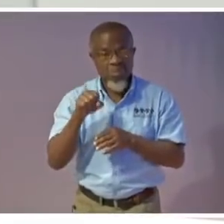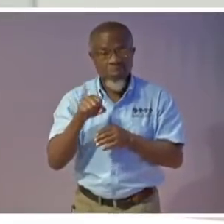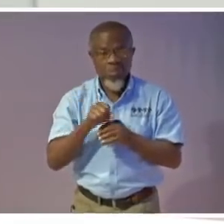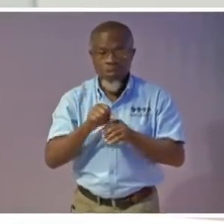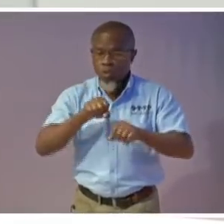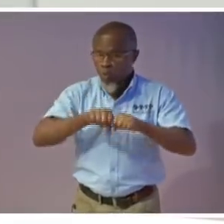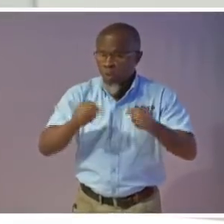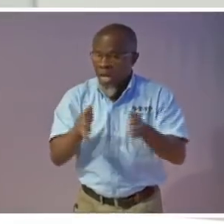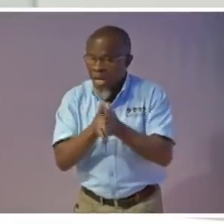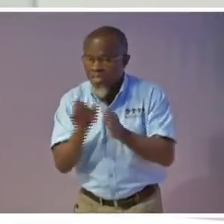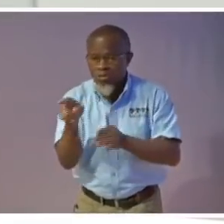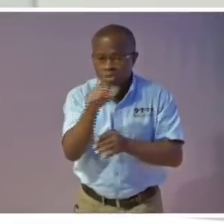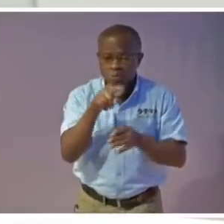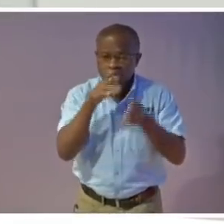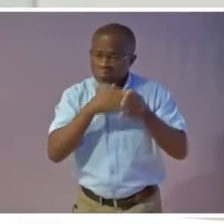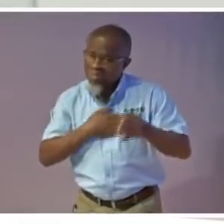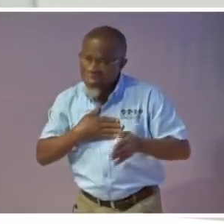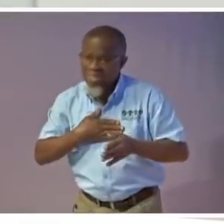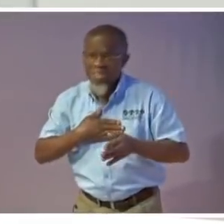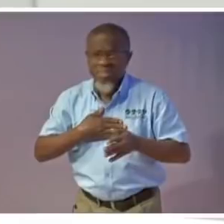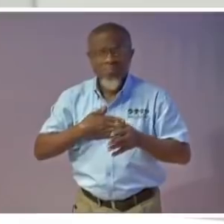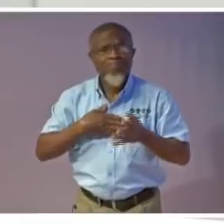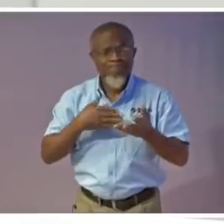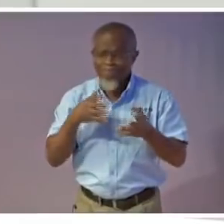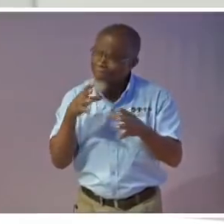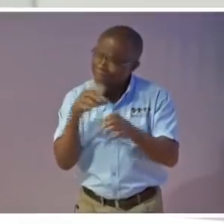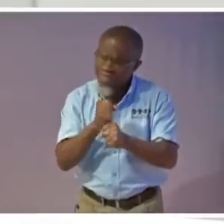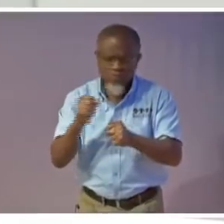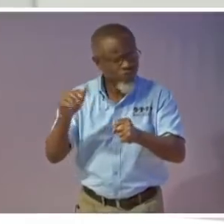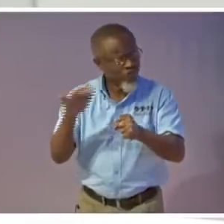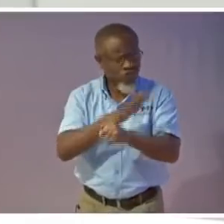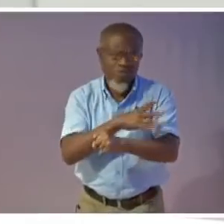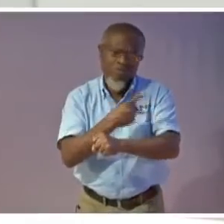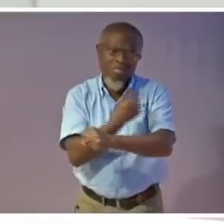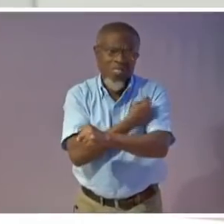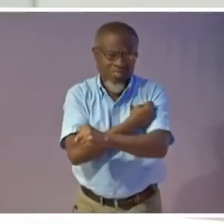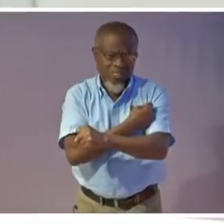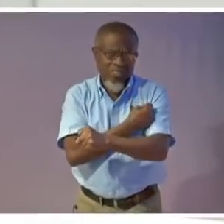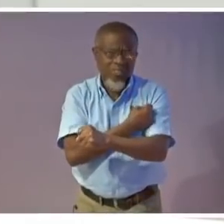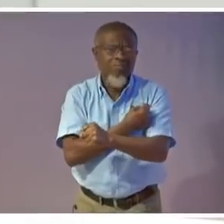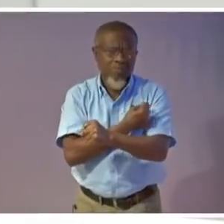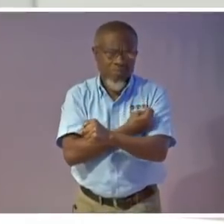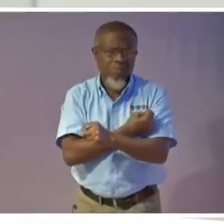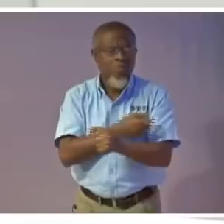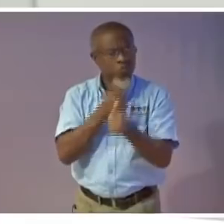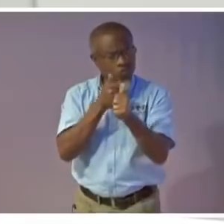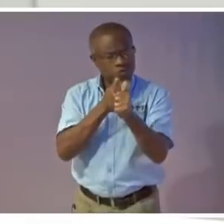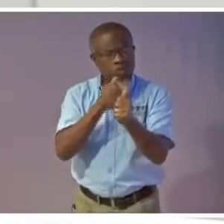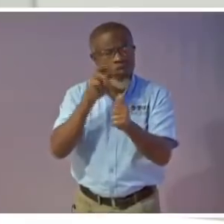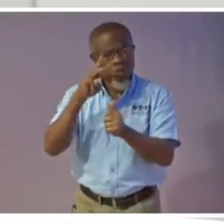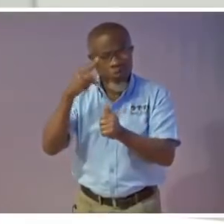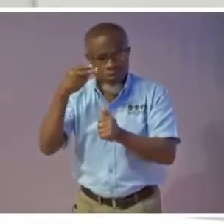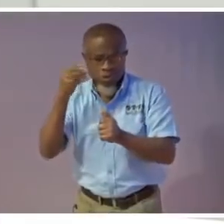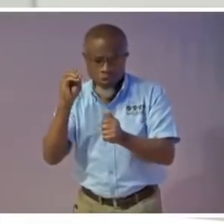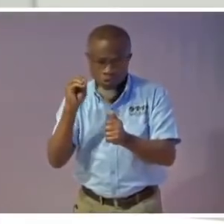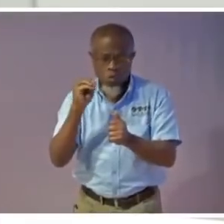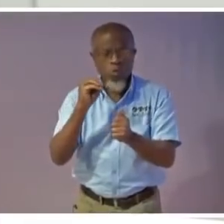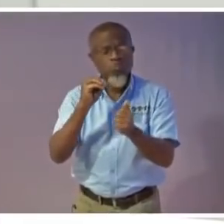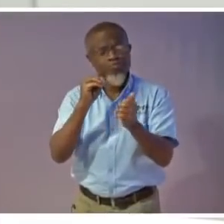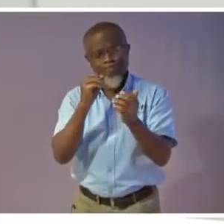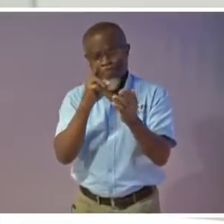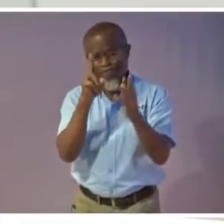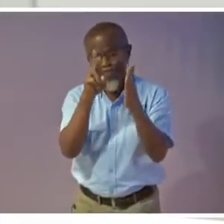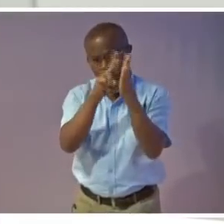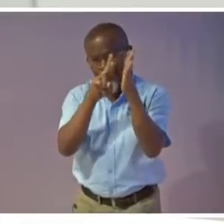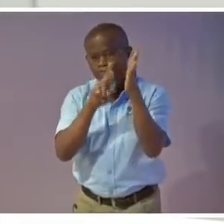ensure that they are fully vaccinated as per the Ministry of Health and WHO guidelines to reduce the risk of them coming